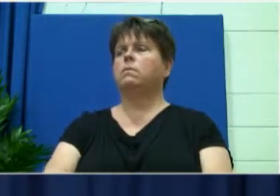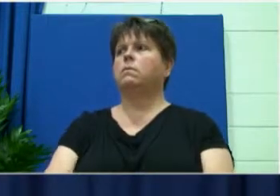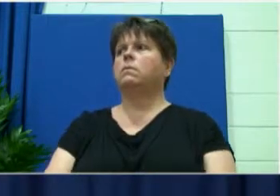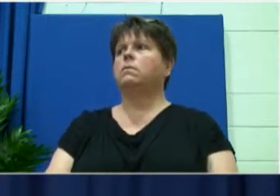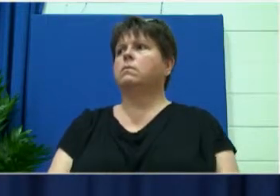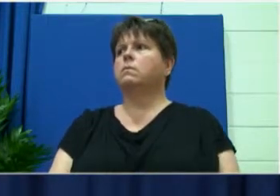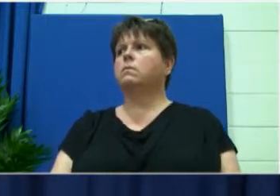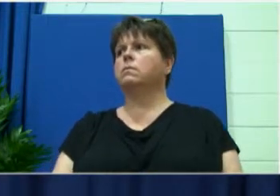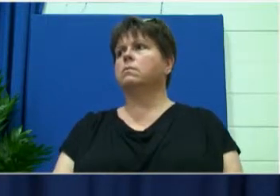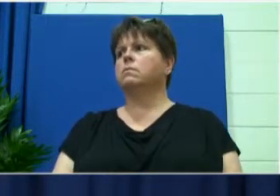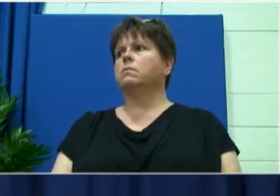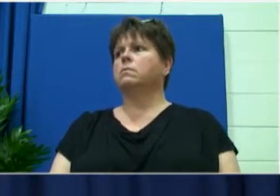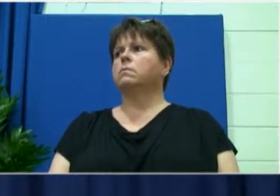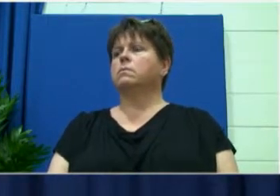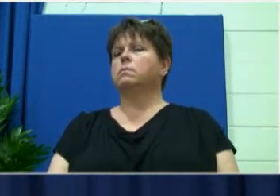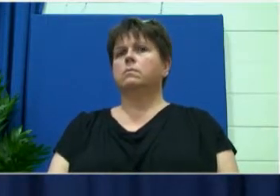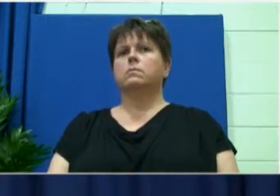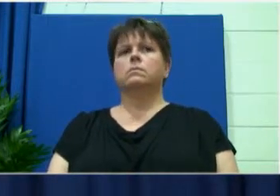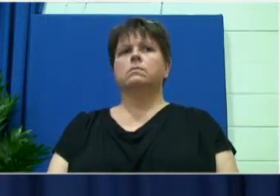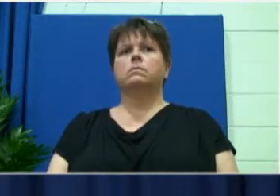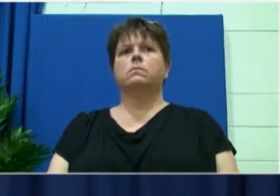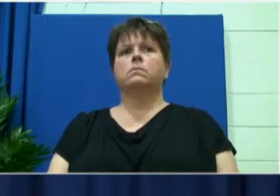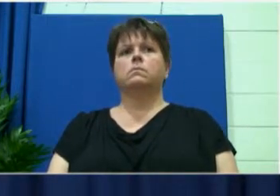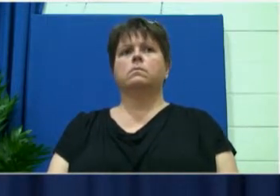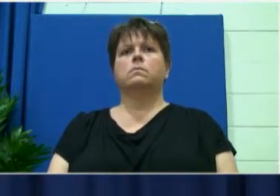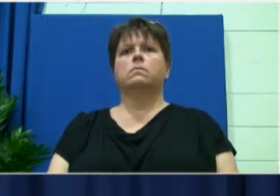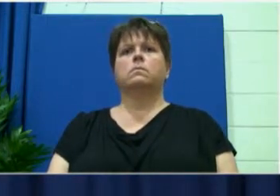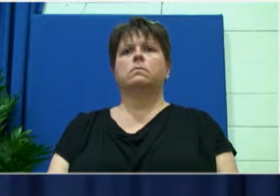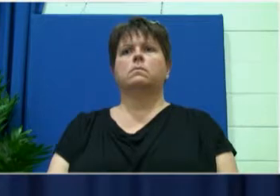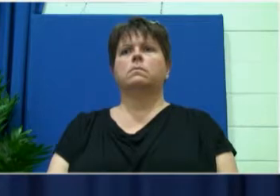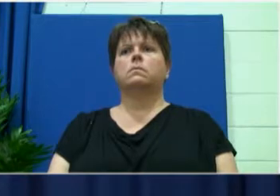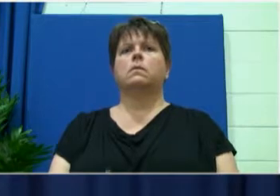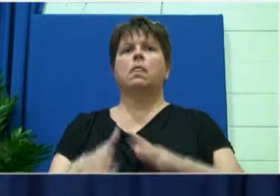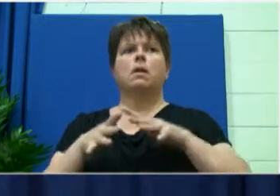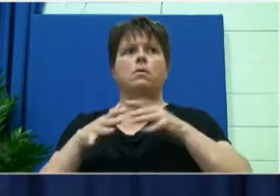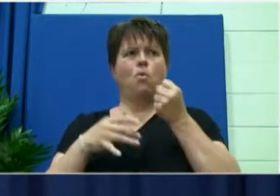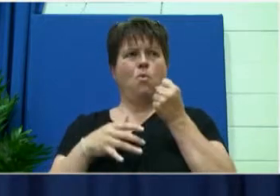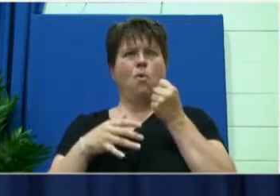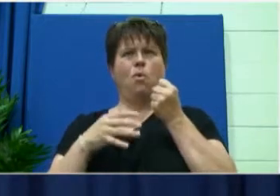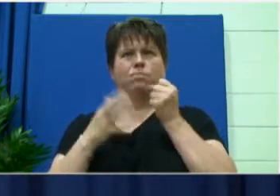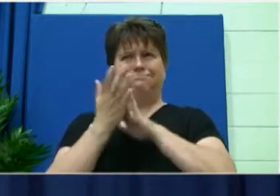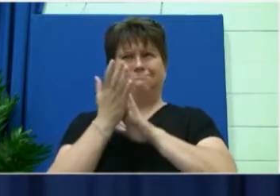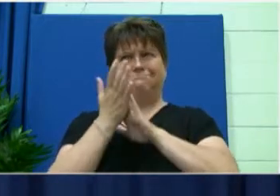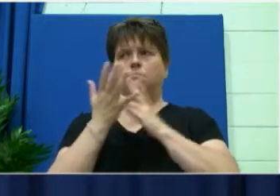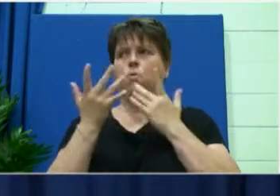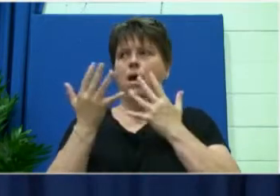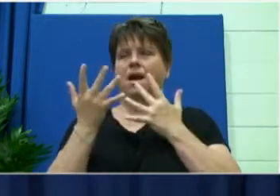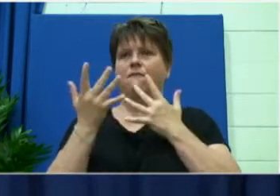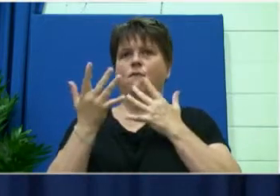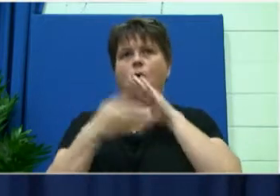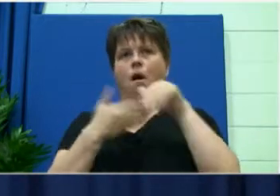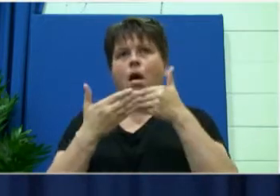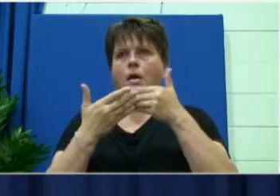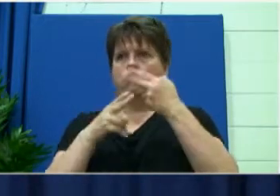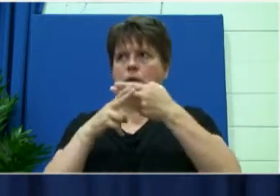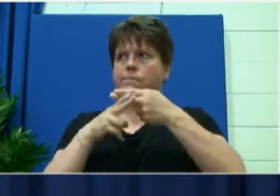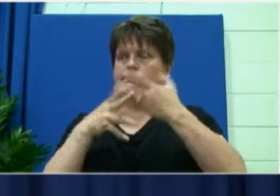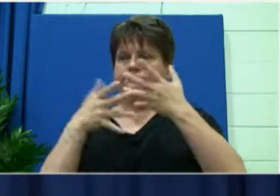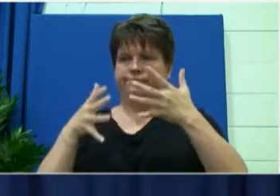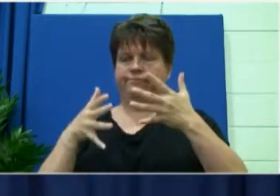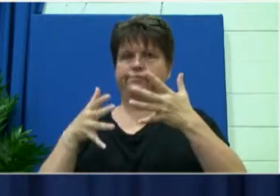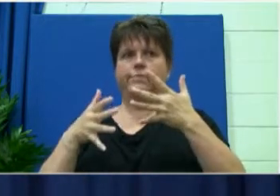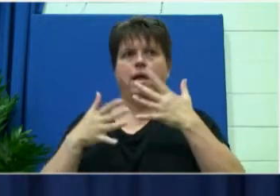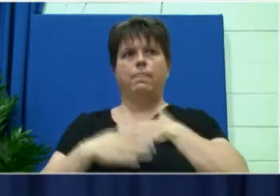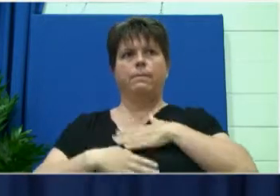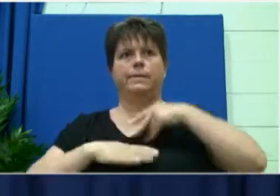very important session. And then, audience, hold your applause until all have been introduced, and please